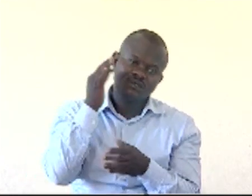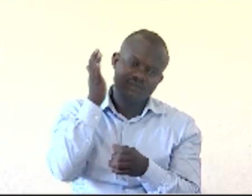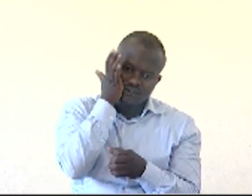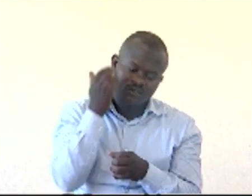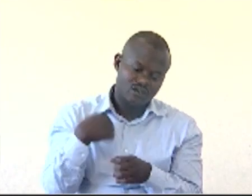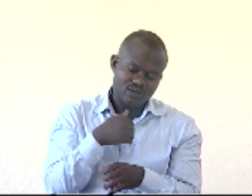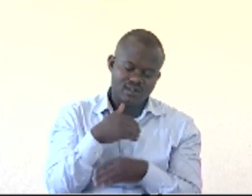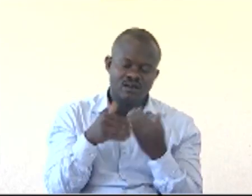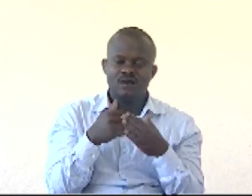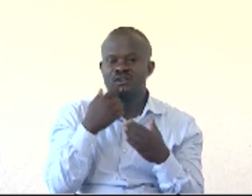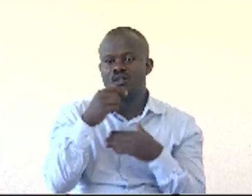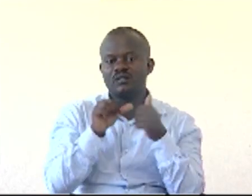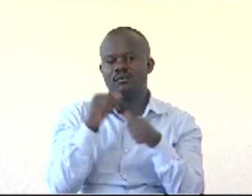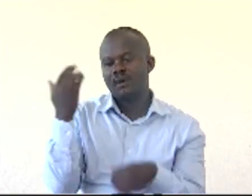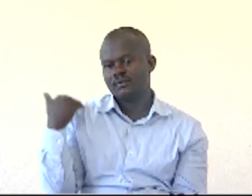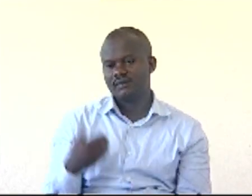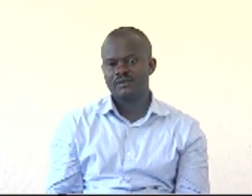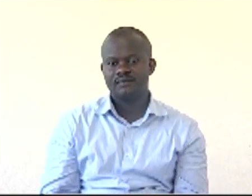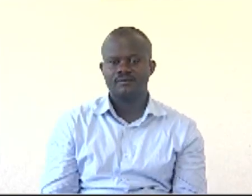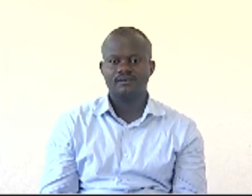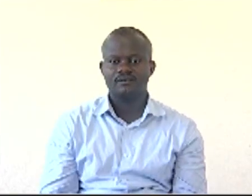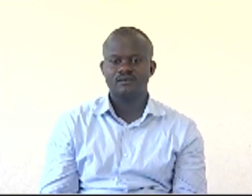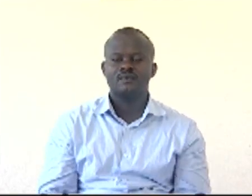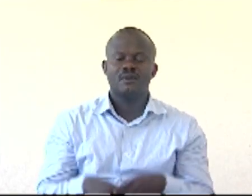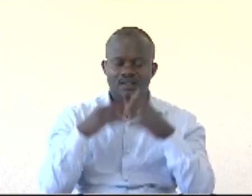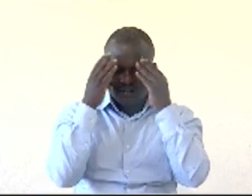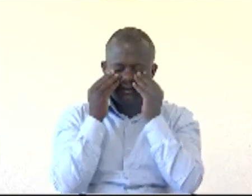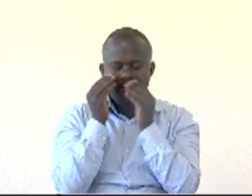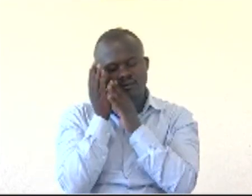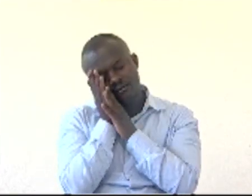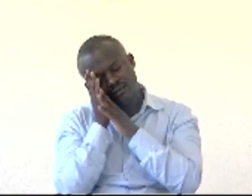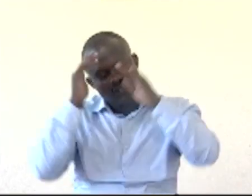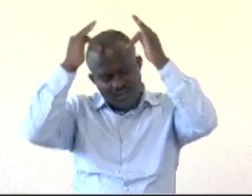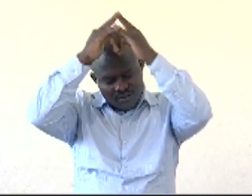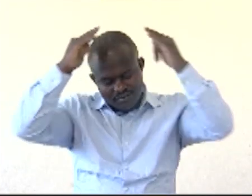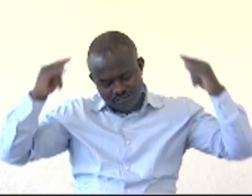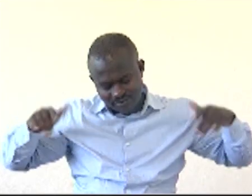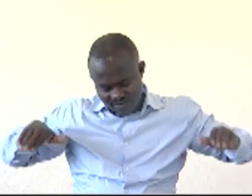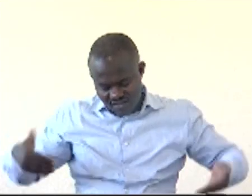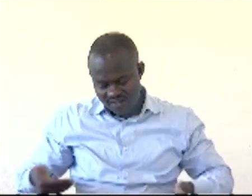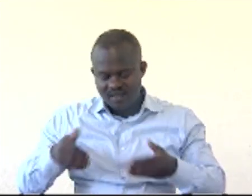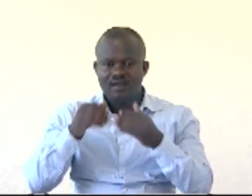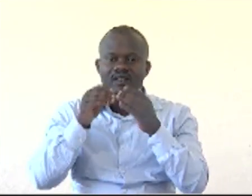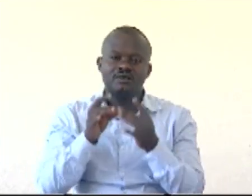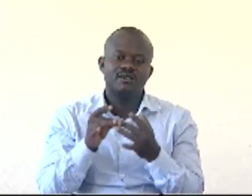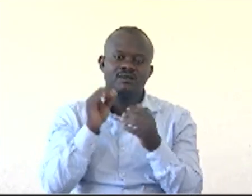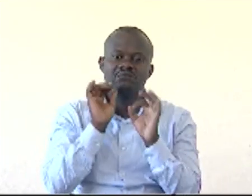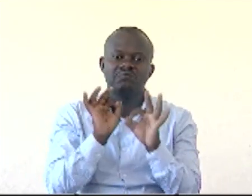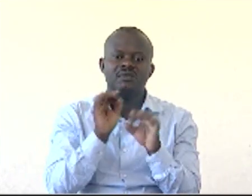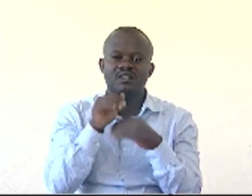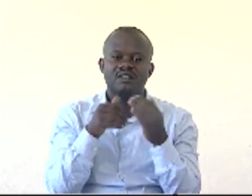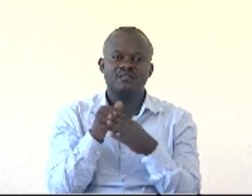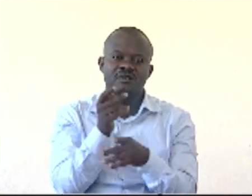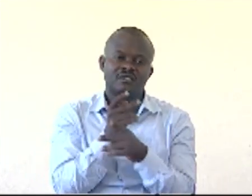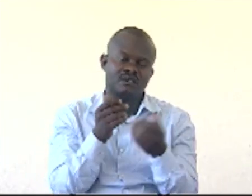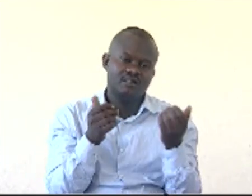have talked about. Sleep under mosquito nets, especially effective if they have been treated